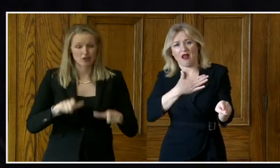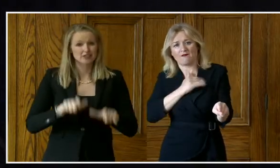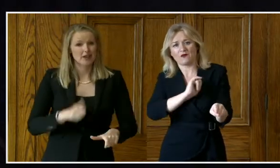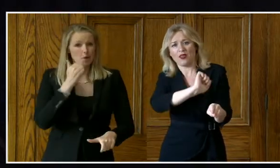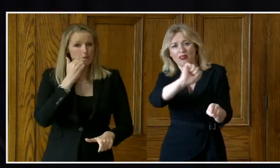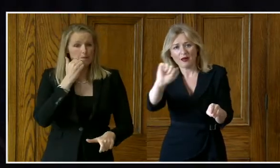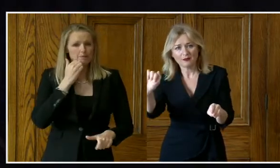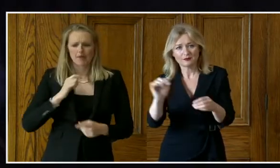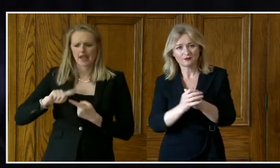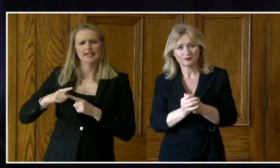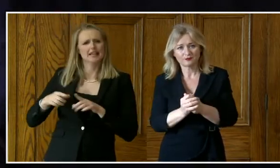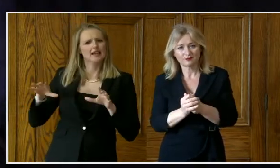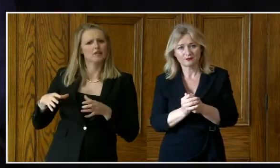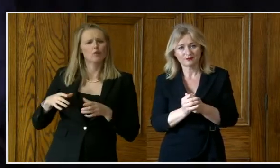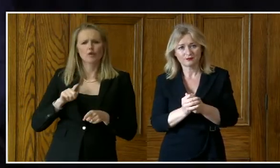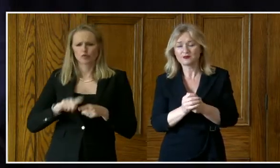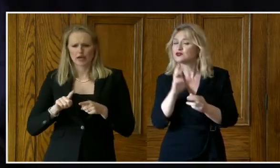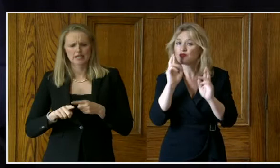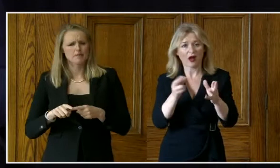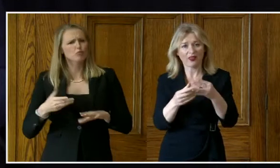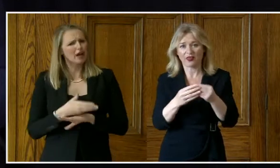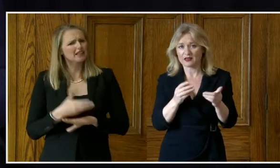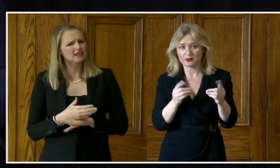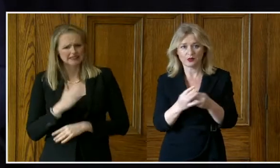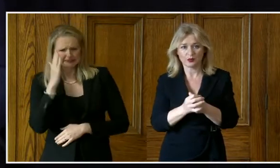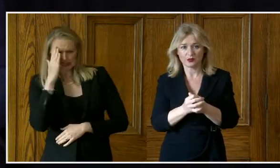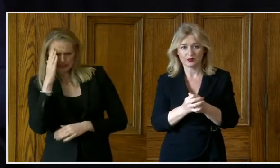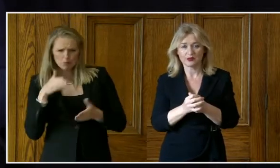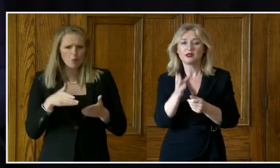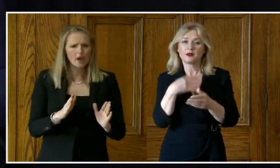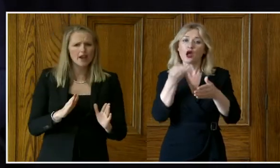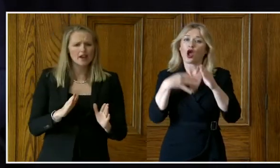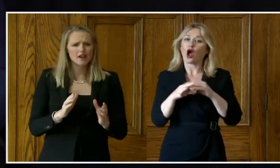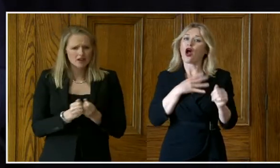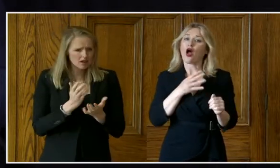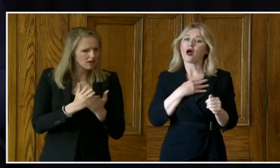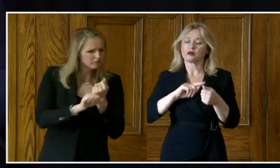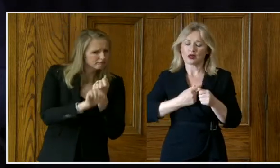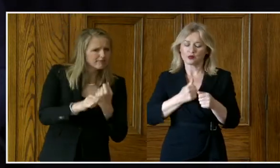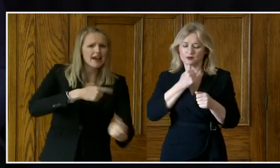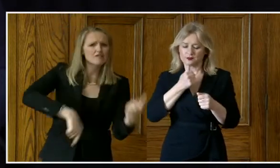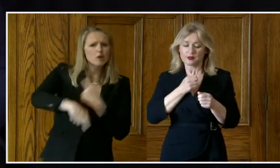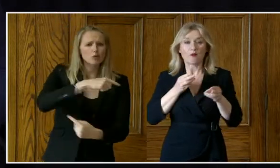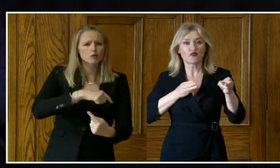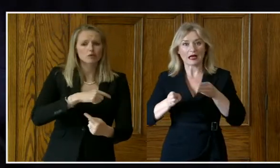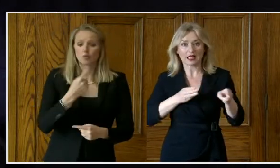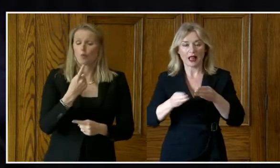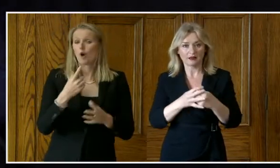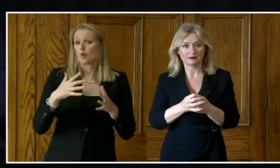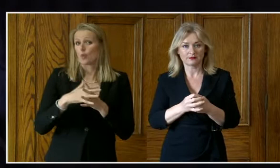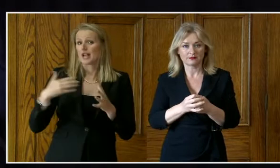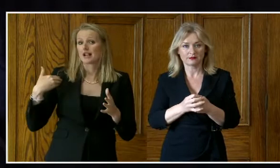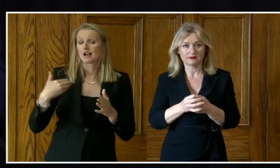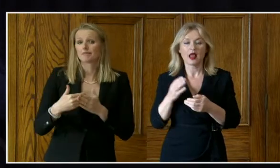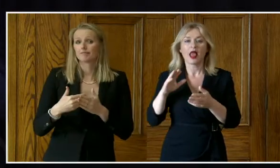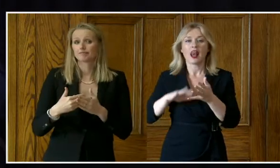also tried to take a pragmatic, practical and sensible approach to our new norm. In the last week, I have permitted people to walk